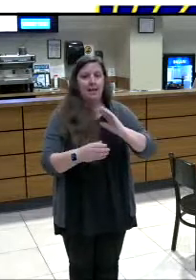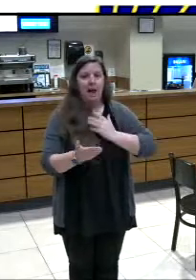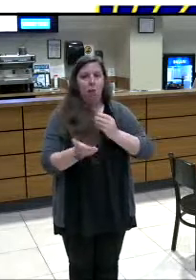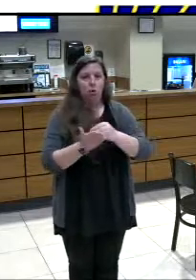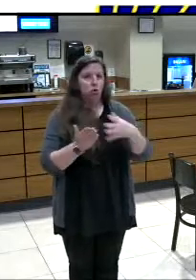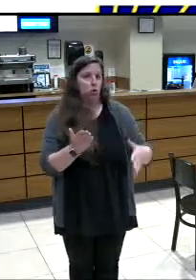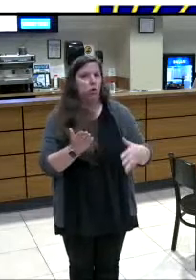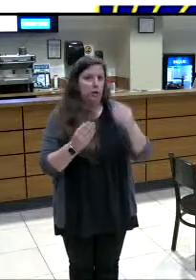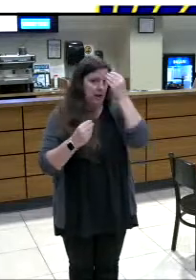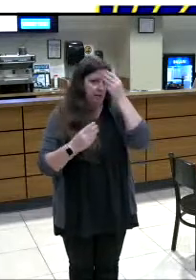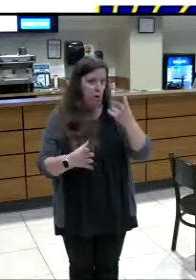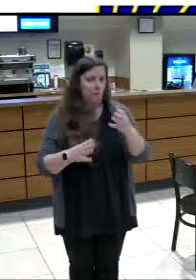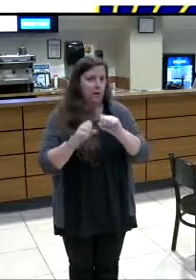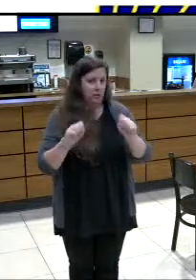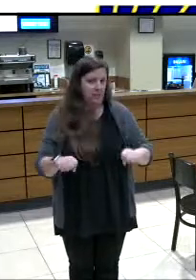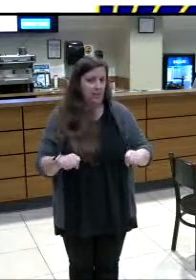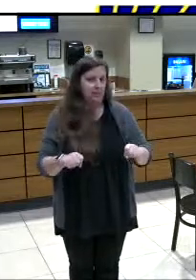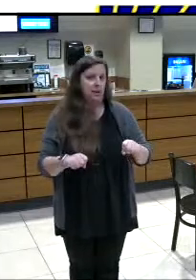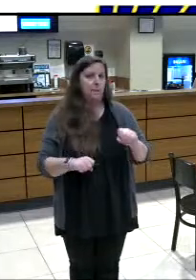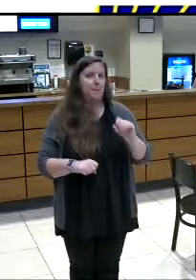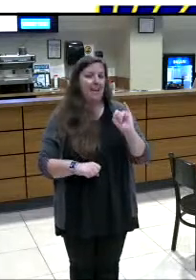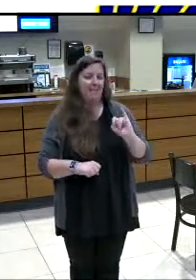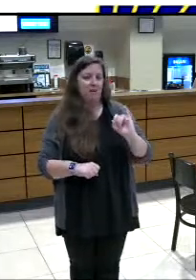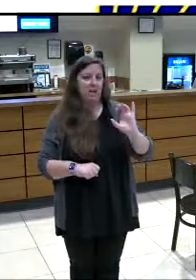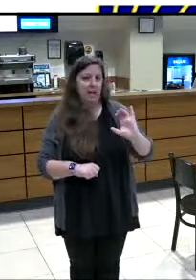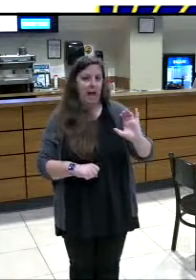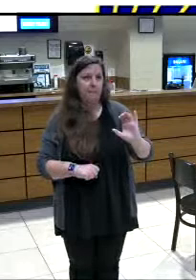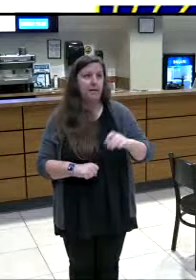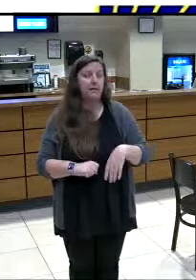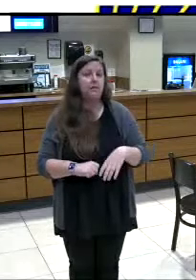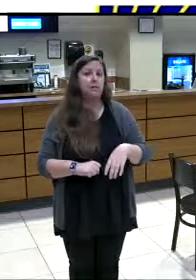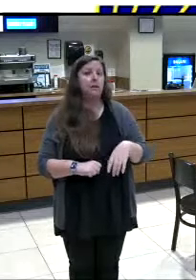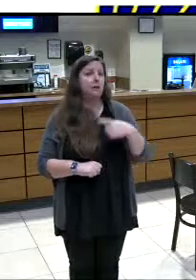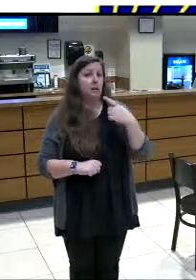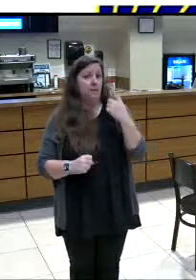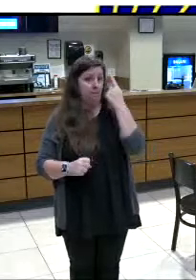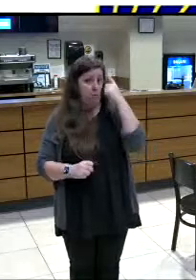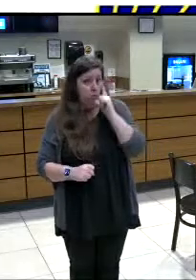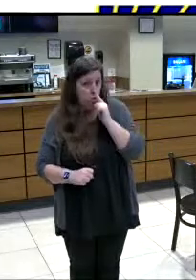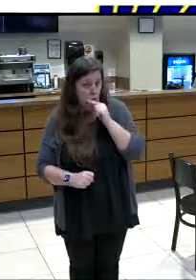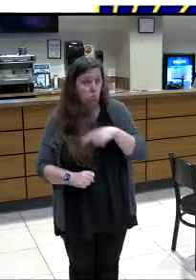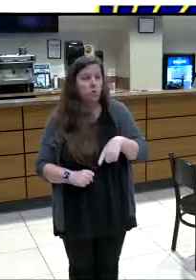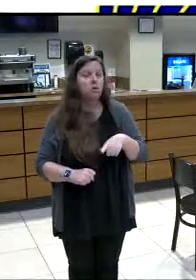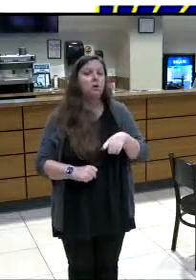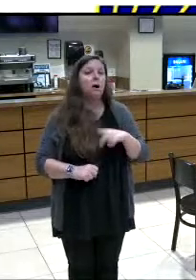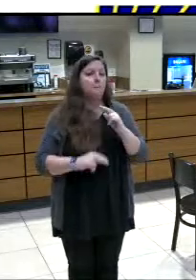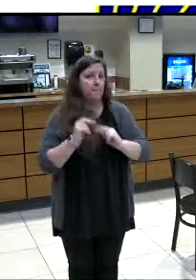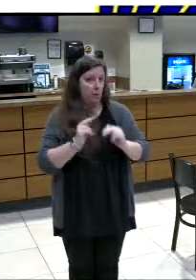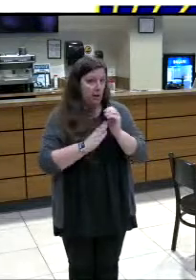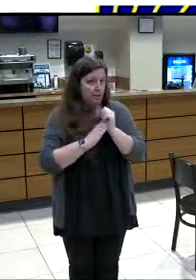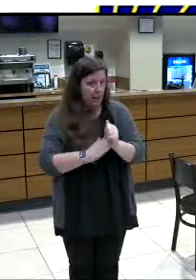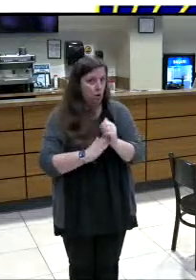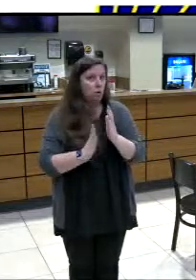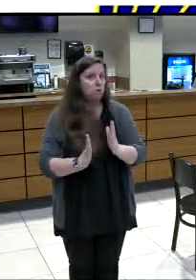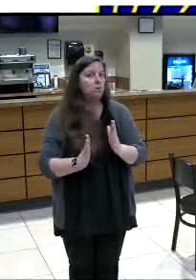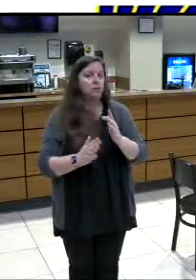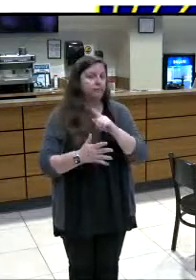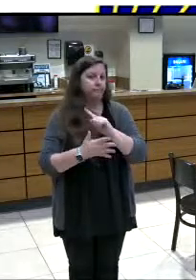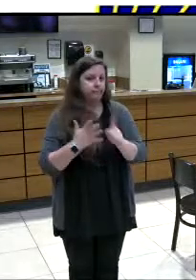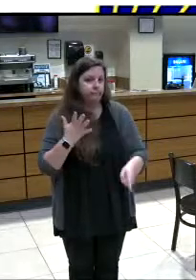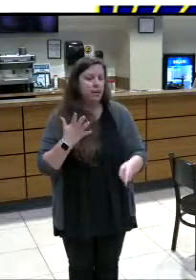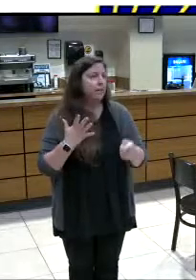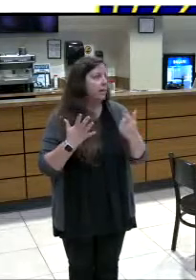Infinite Campus. So the WHO, building leaders along with the others listed here, they have the ability